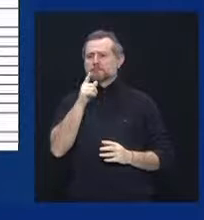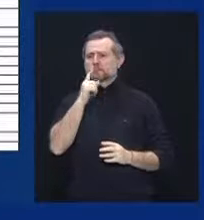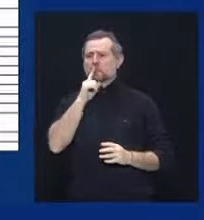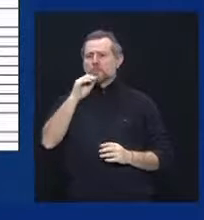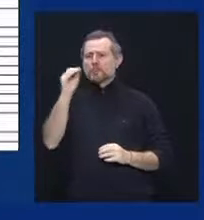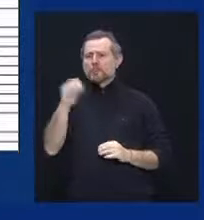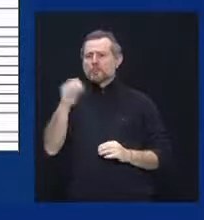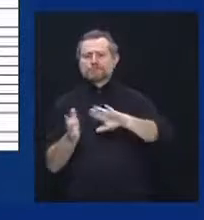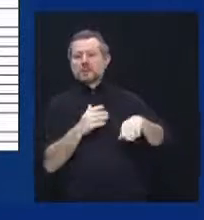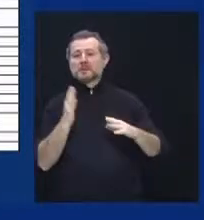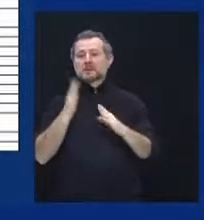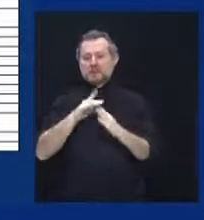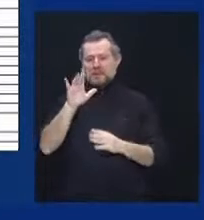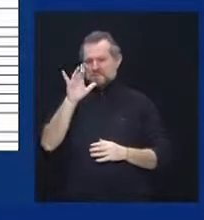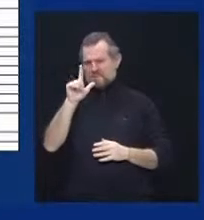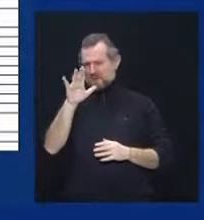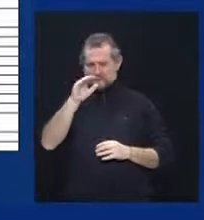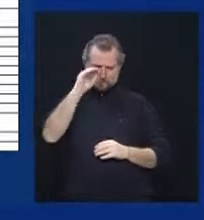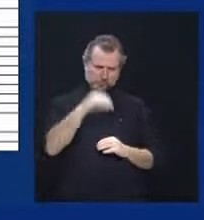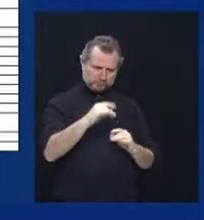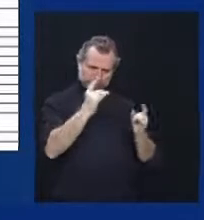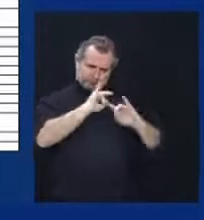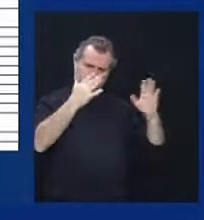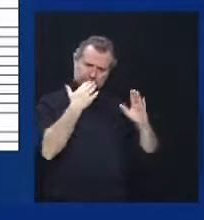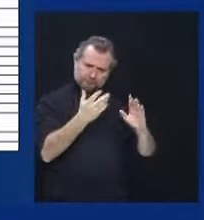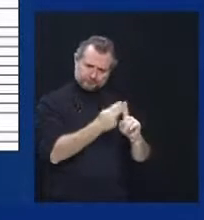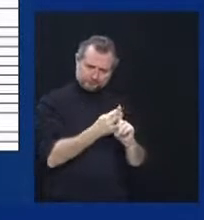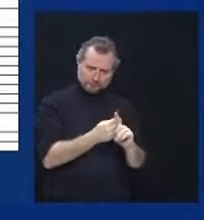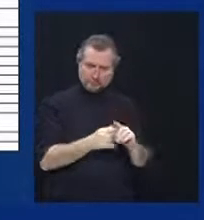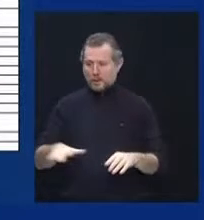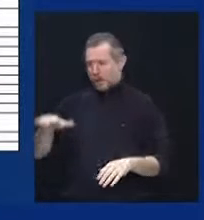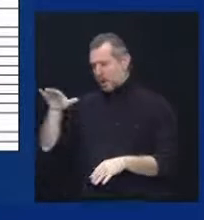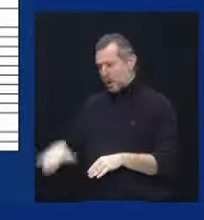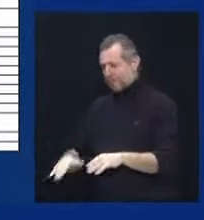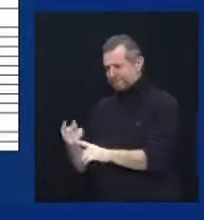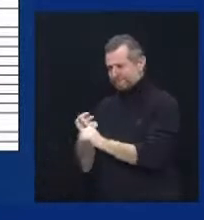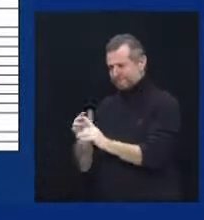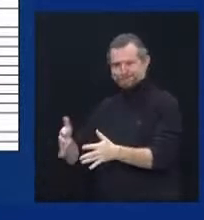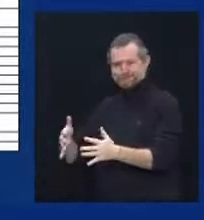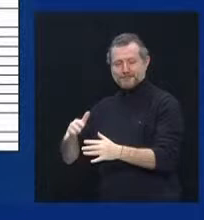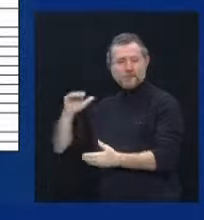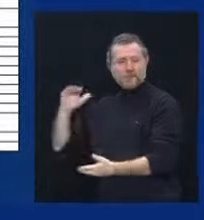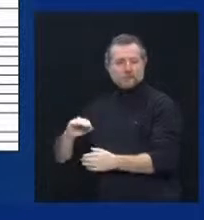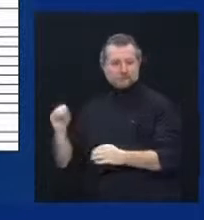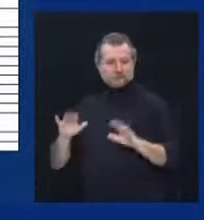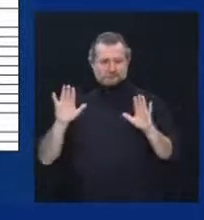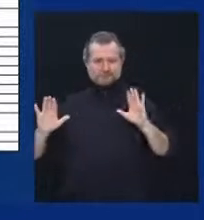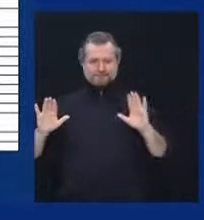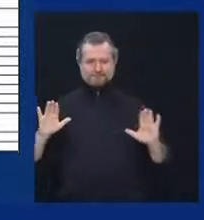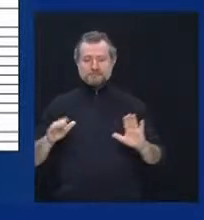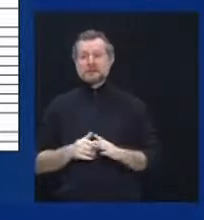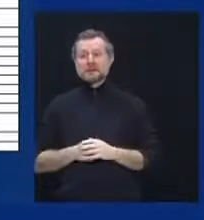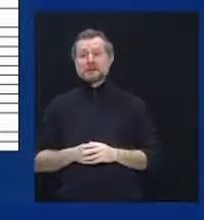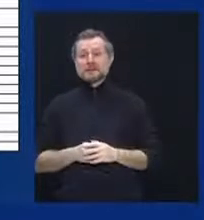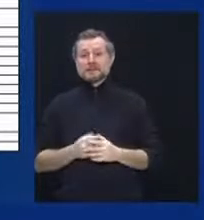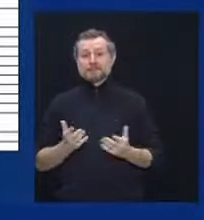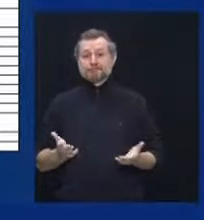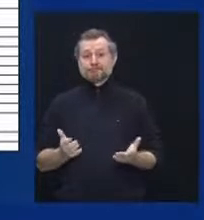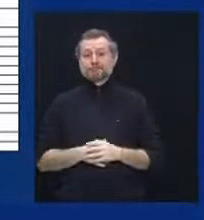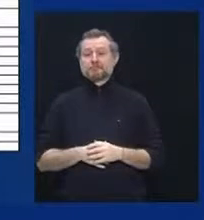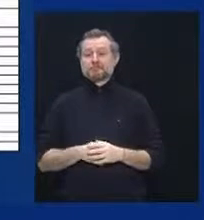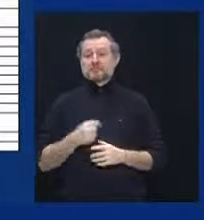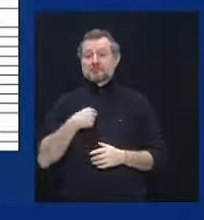25 hospitals, and the bottom 25 hospitals. And this I can almost